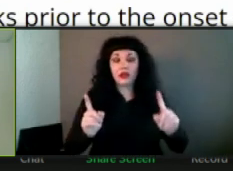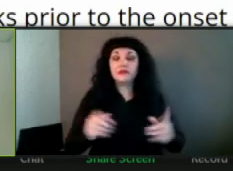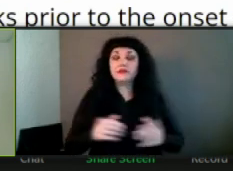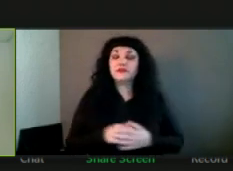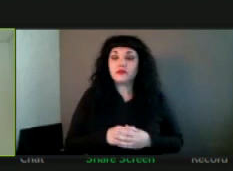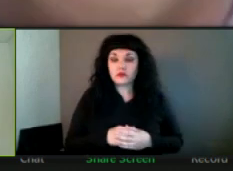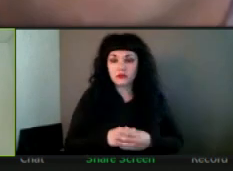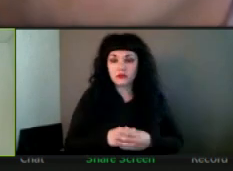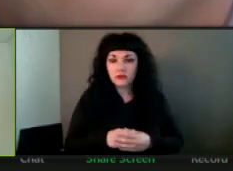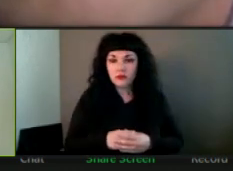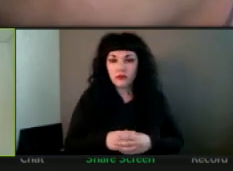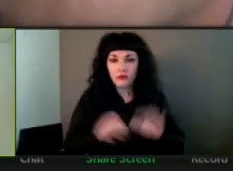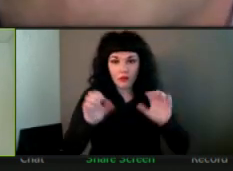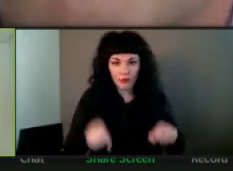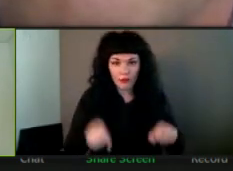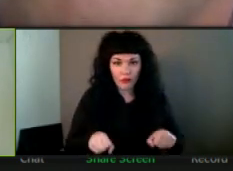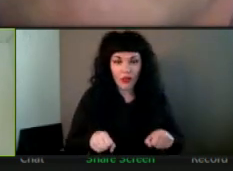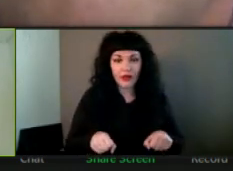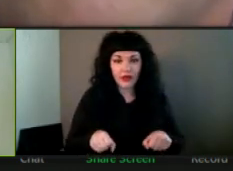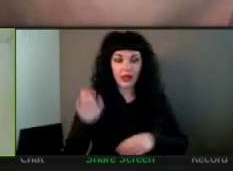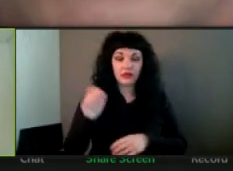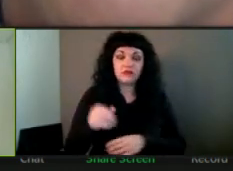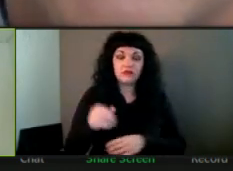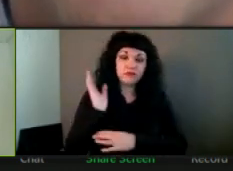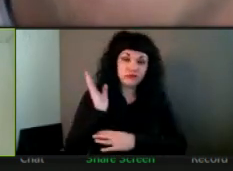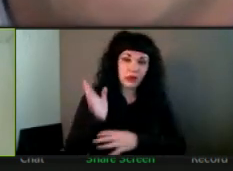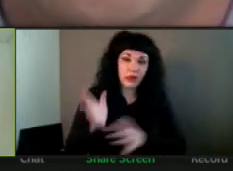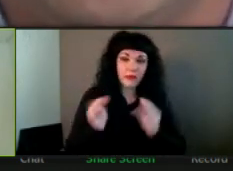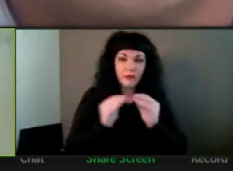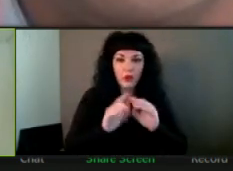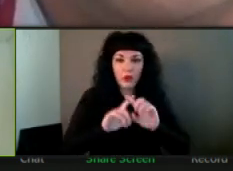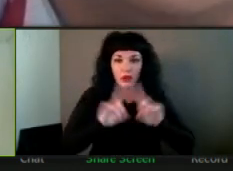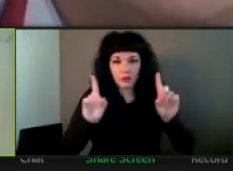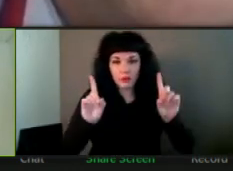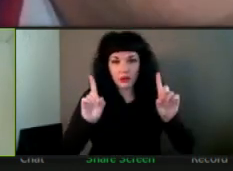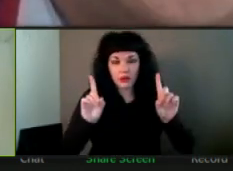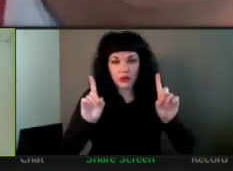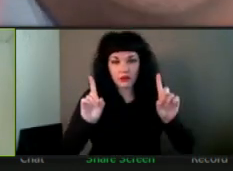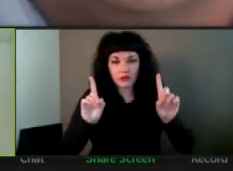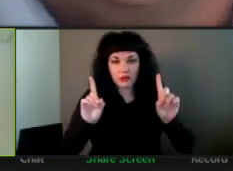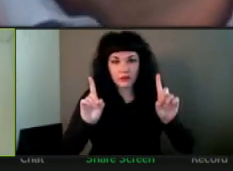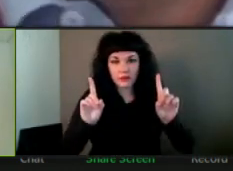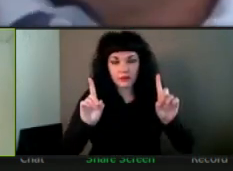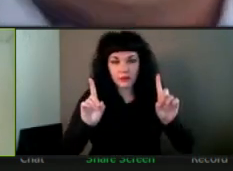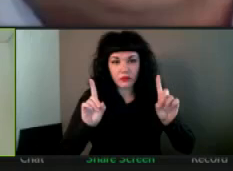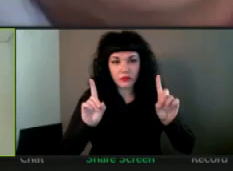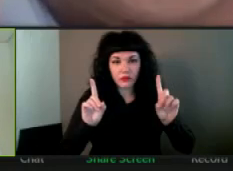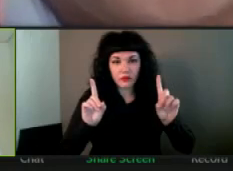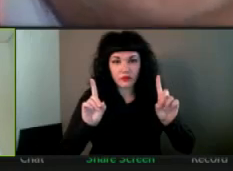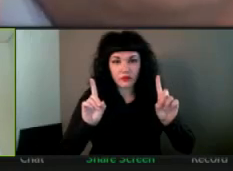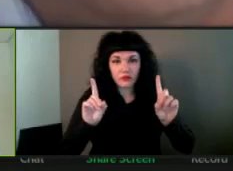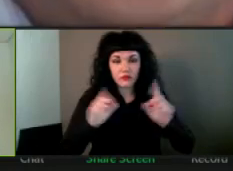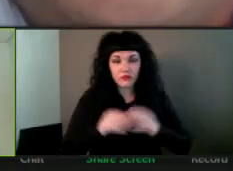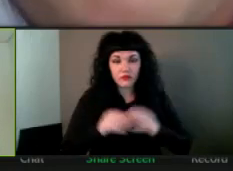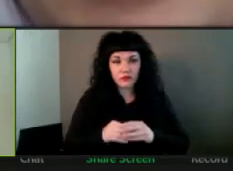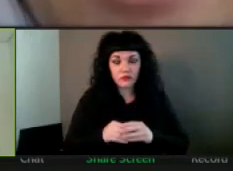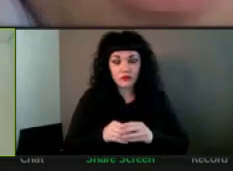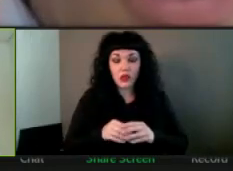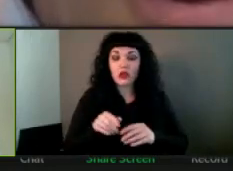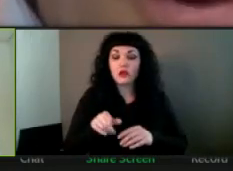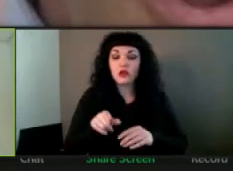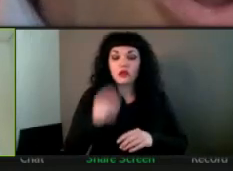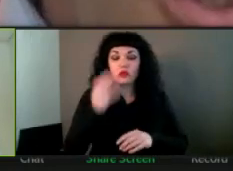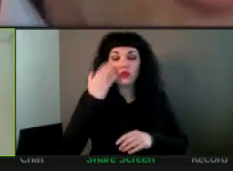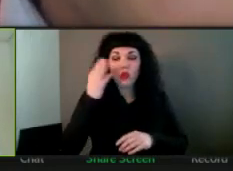talk more about it. But you could tell that the severity of this illness was incredible,